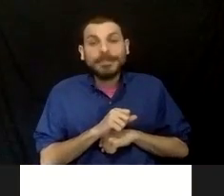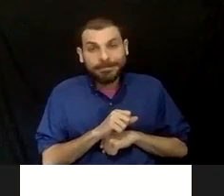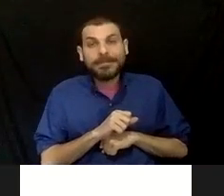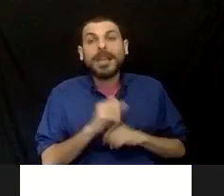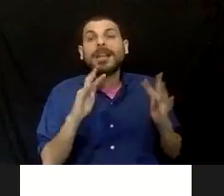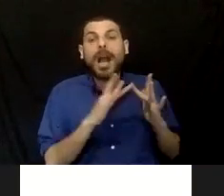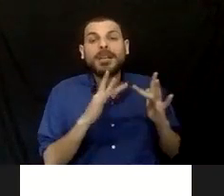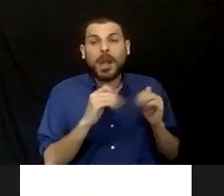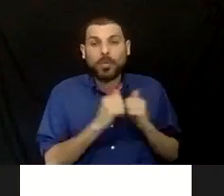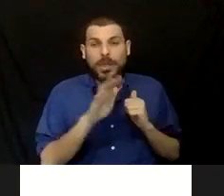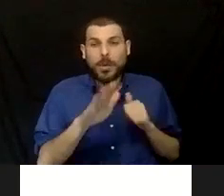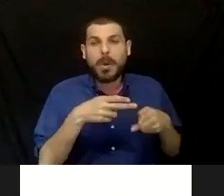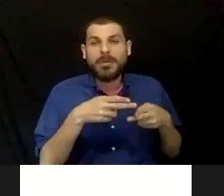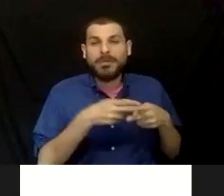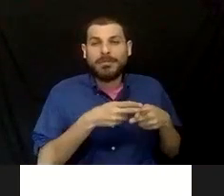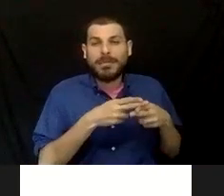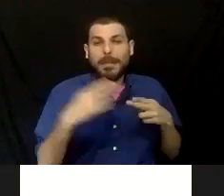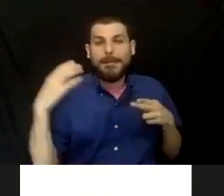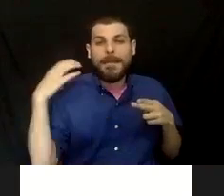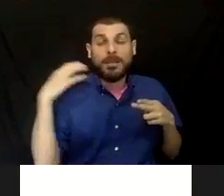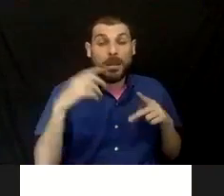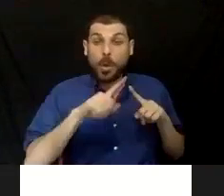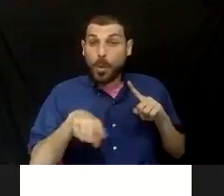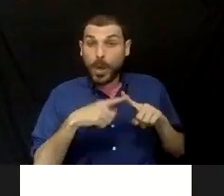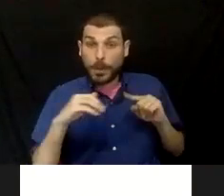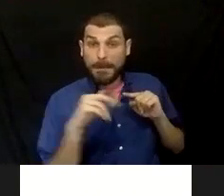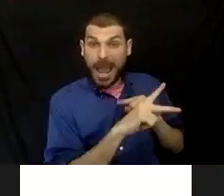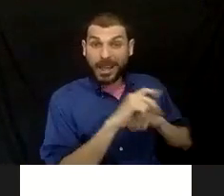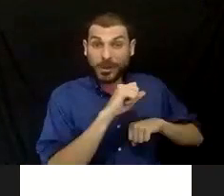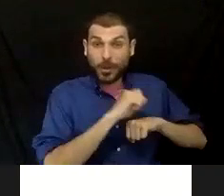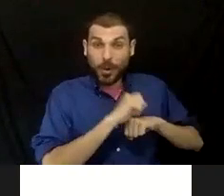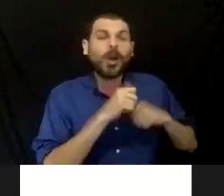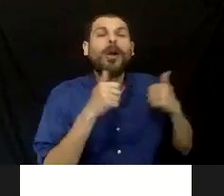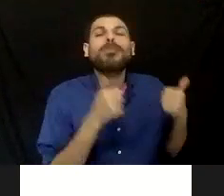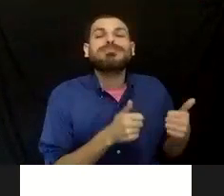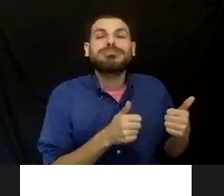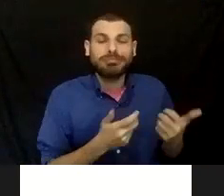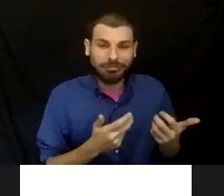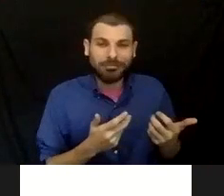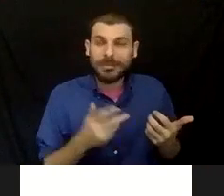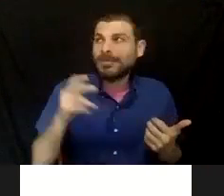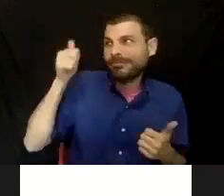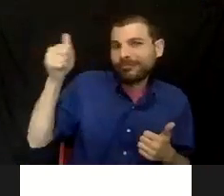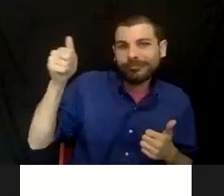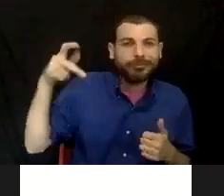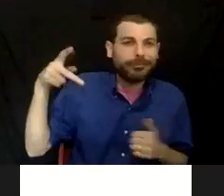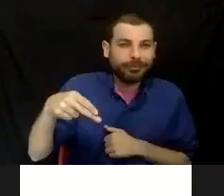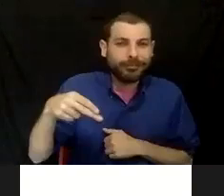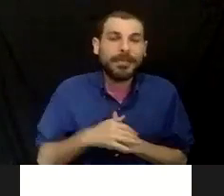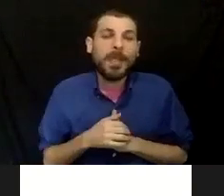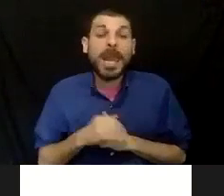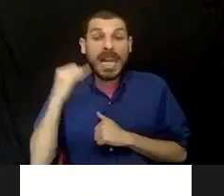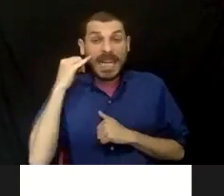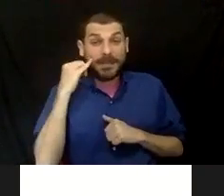employer for when they give you the okay to come back to work. If you're not in contact with your employer,